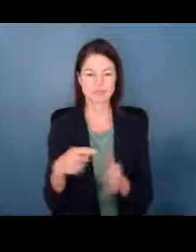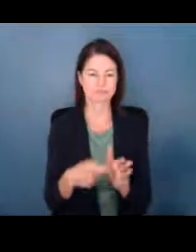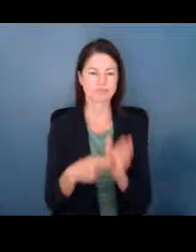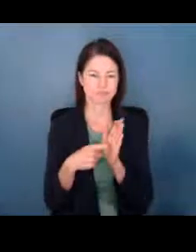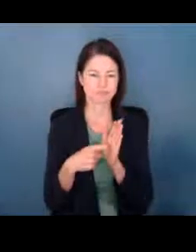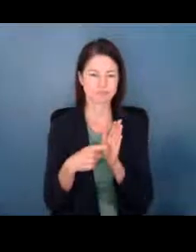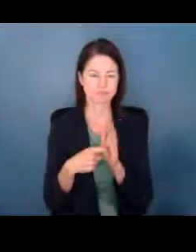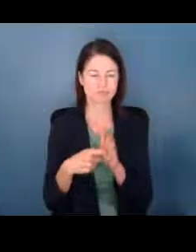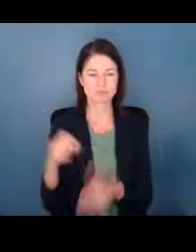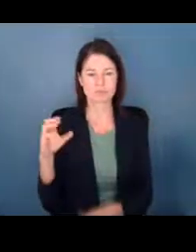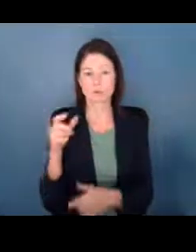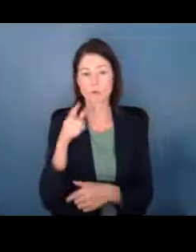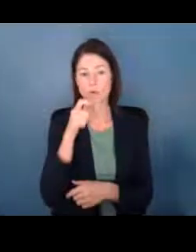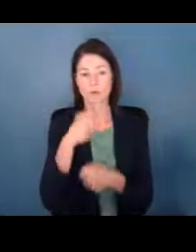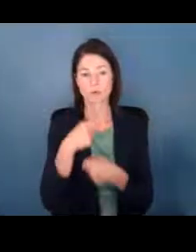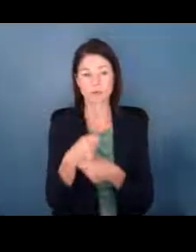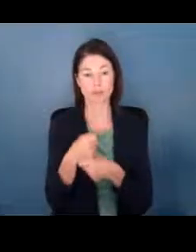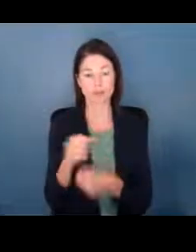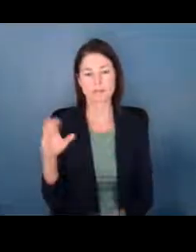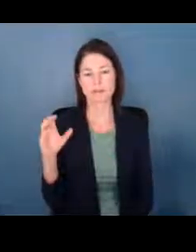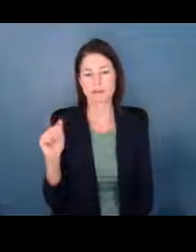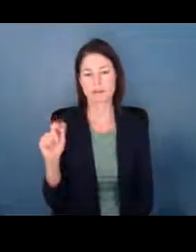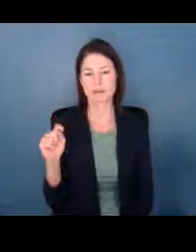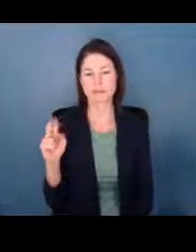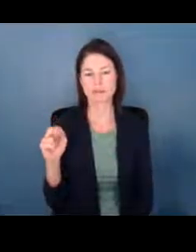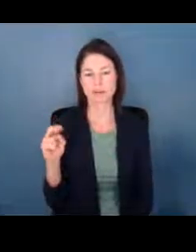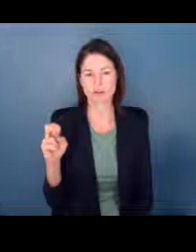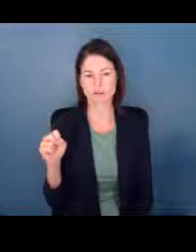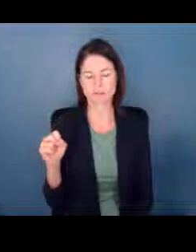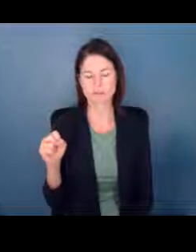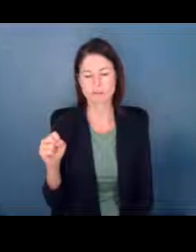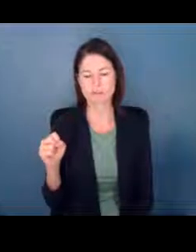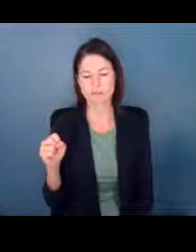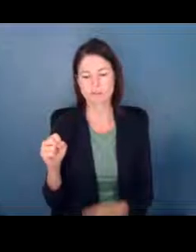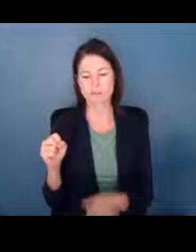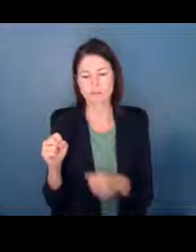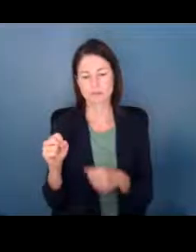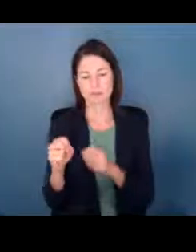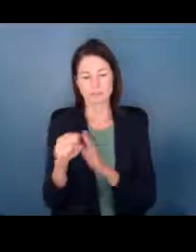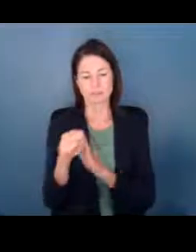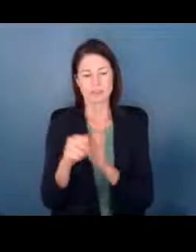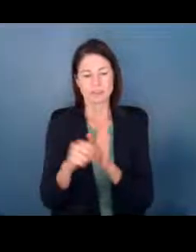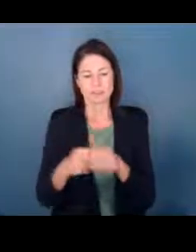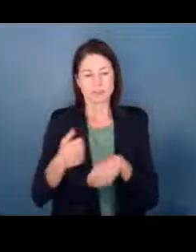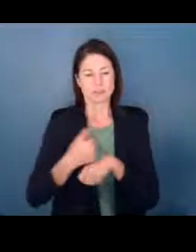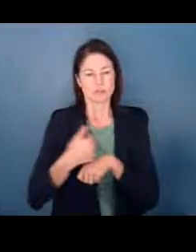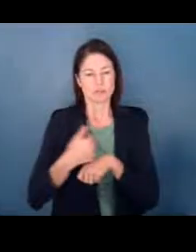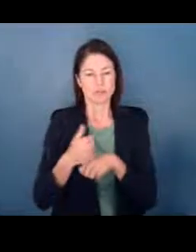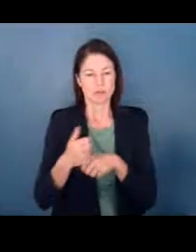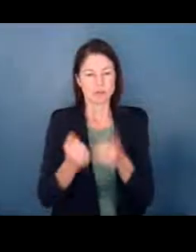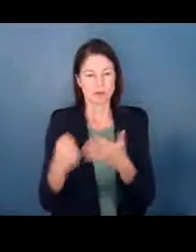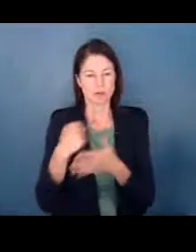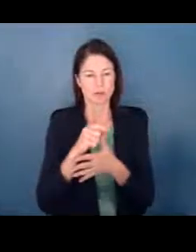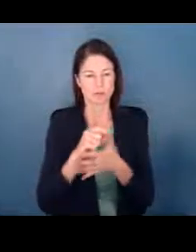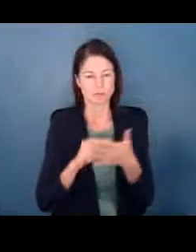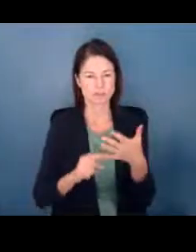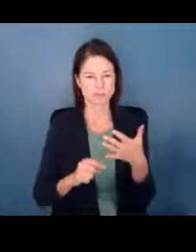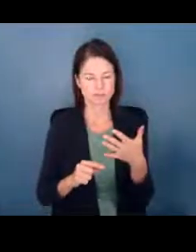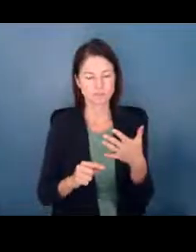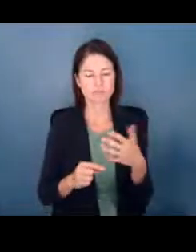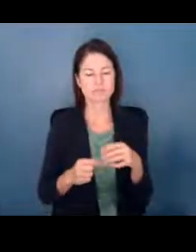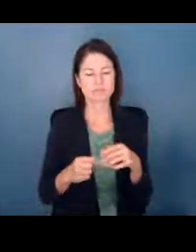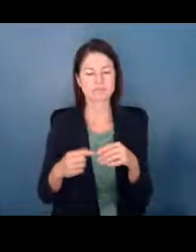by Caltrans, and it provides the state's transportation system priorities and serves as a guiding